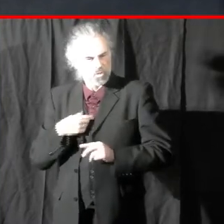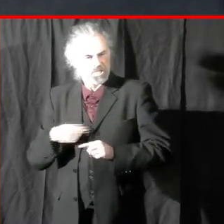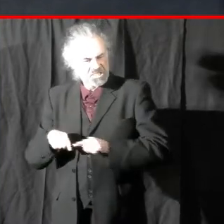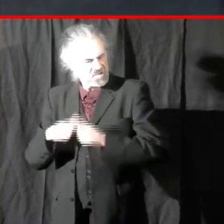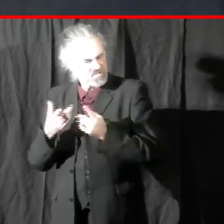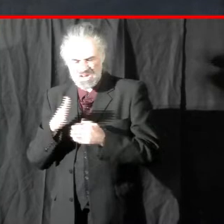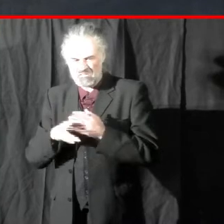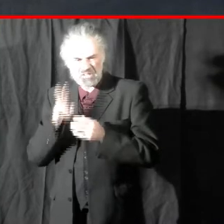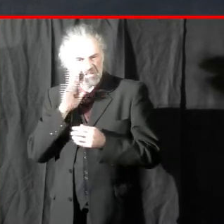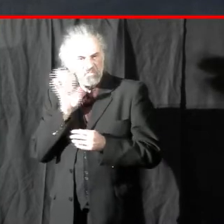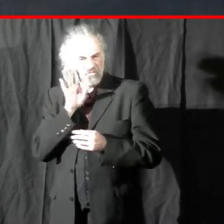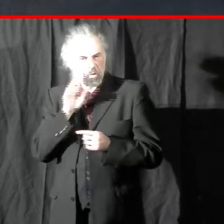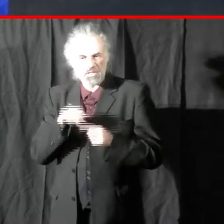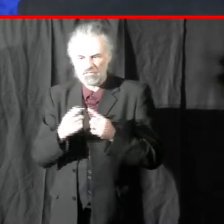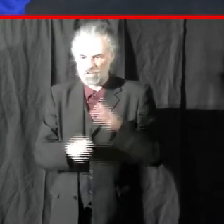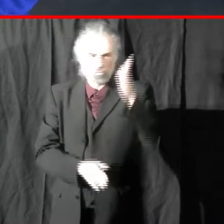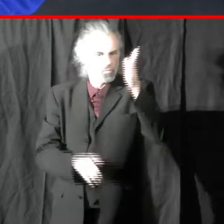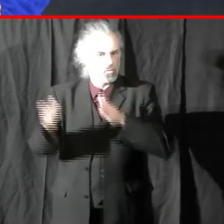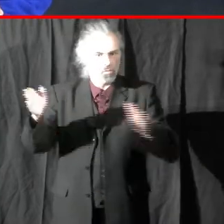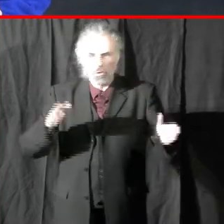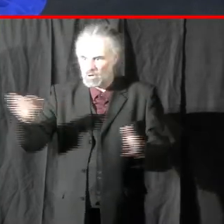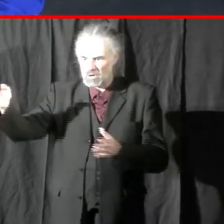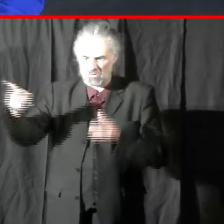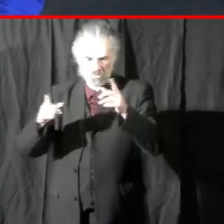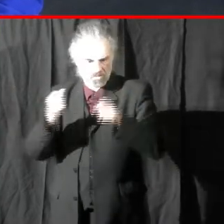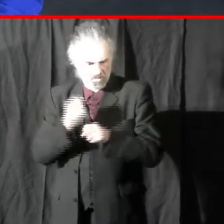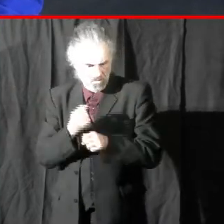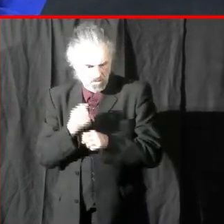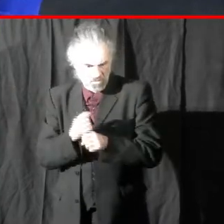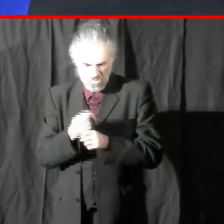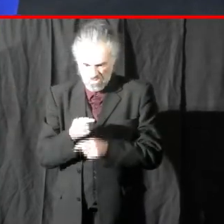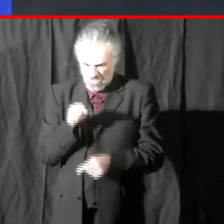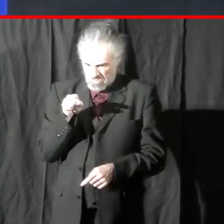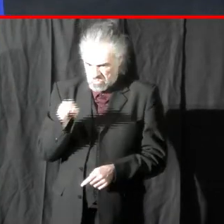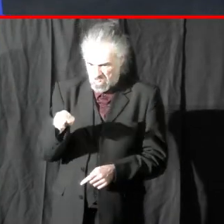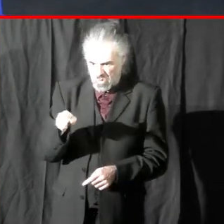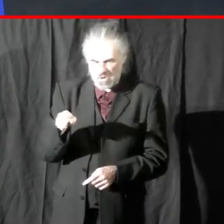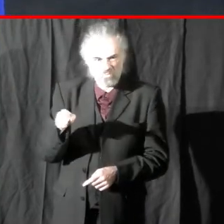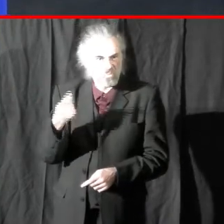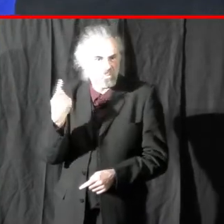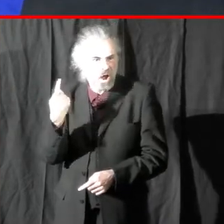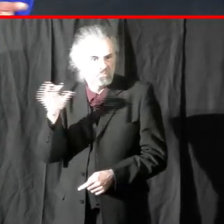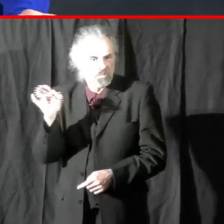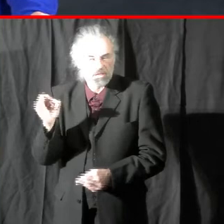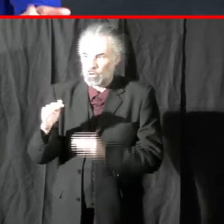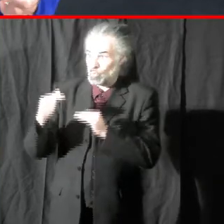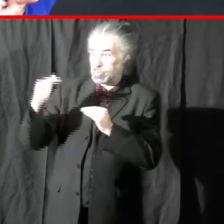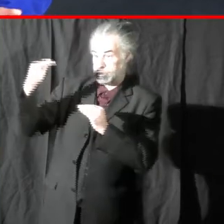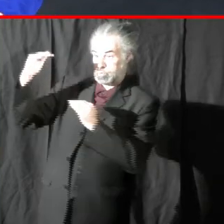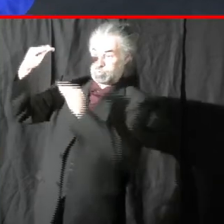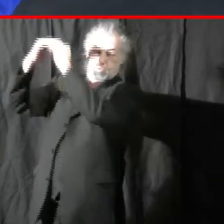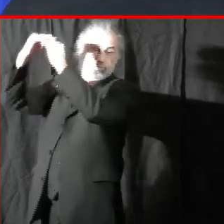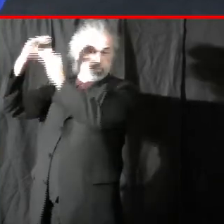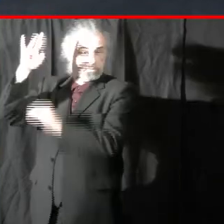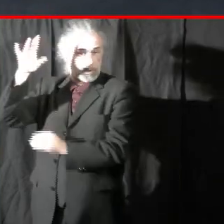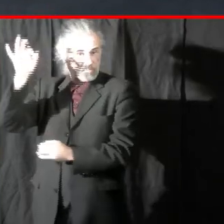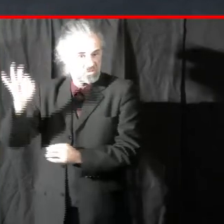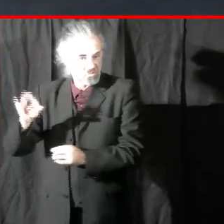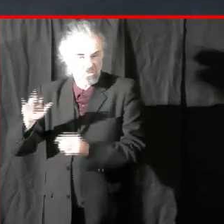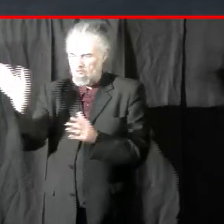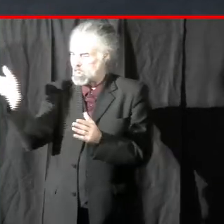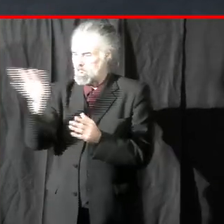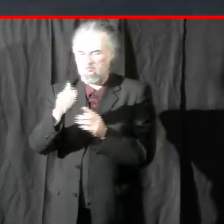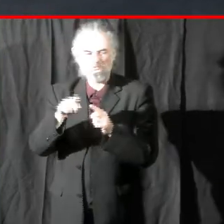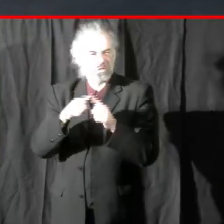directions. It can sometimes produce tiny amounts, 0.1% or up to 10% uh-huh. of nastoids, fastoids, lastoids,